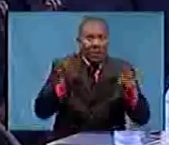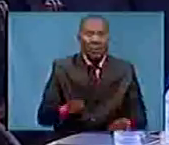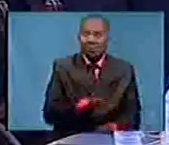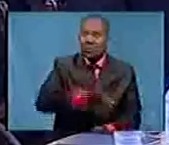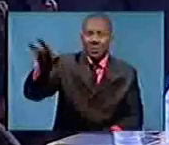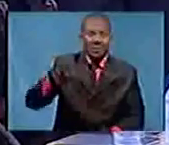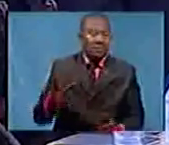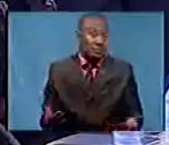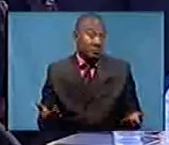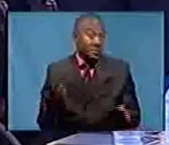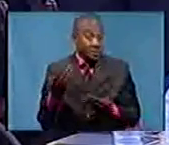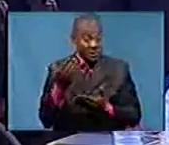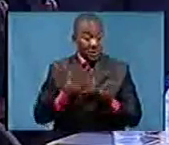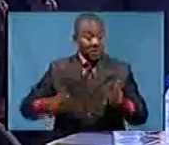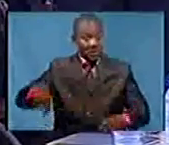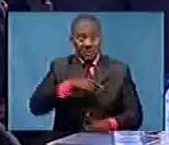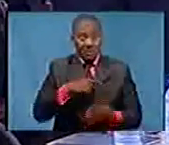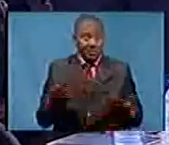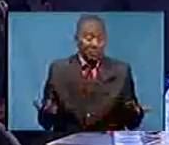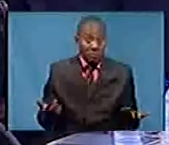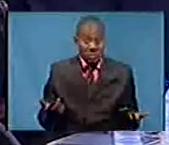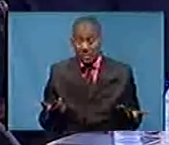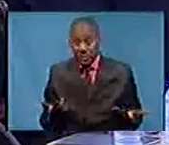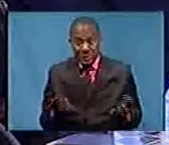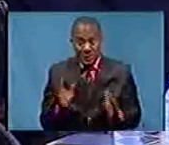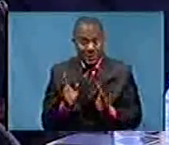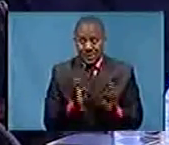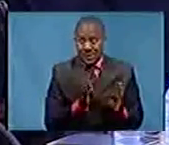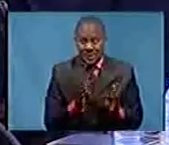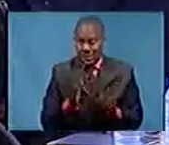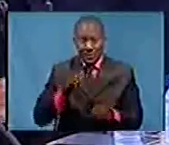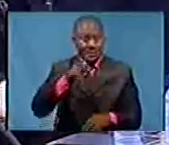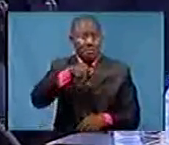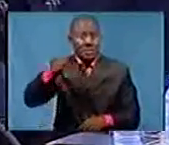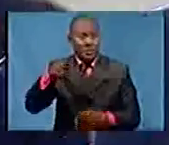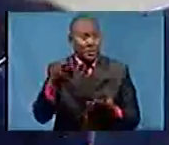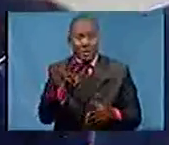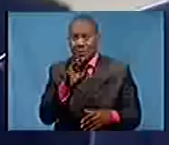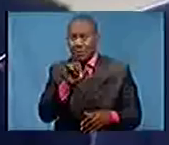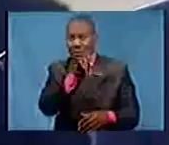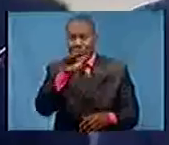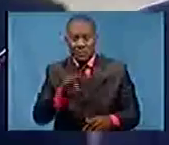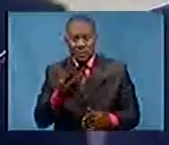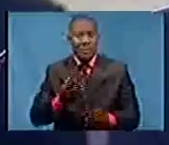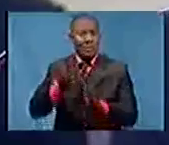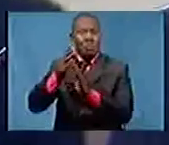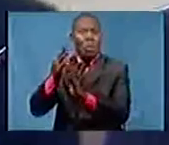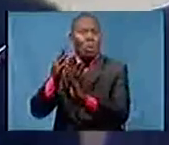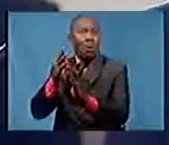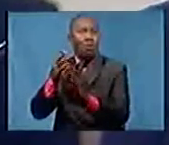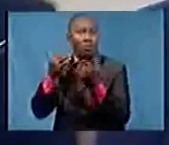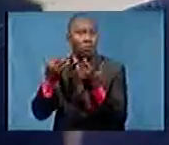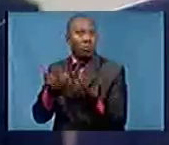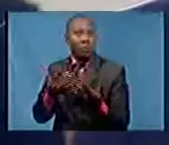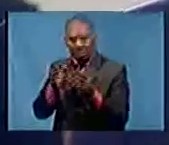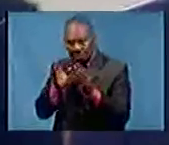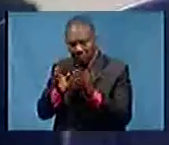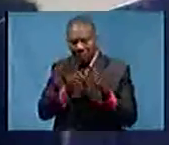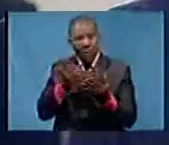Some of us will now have to arrange our passports or visas and go and queue and arrange